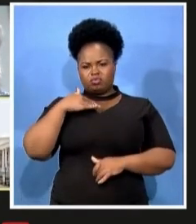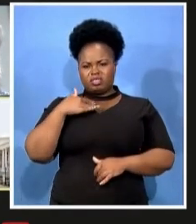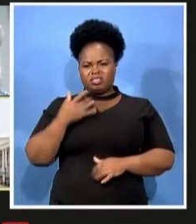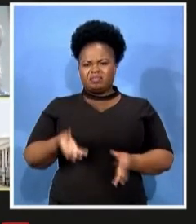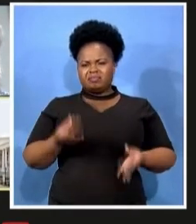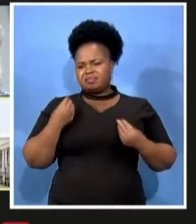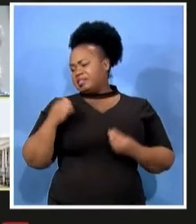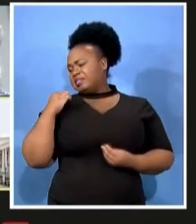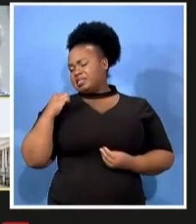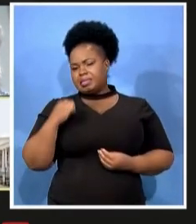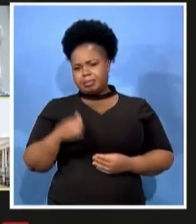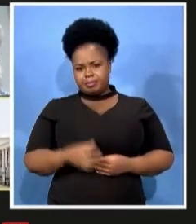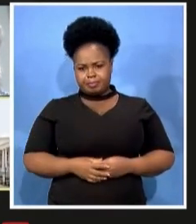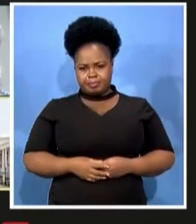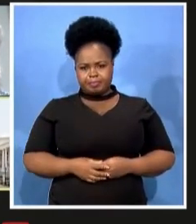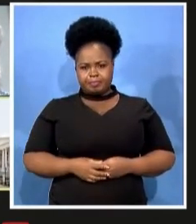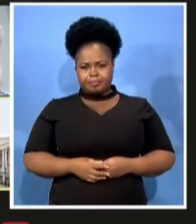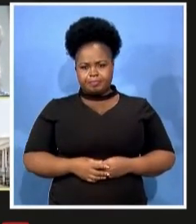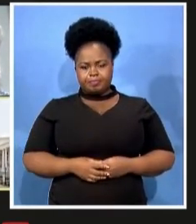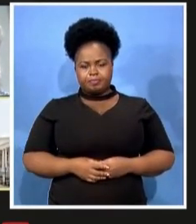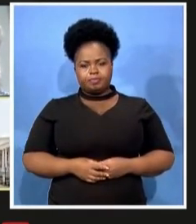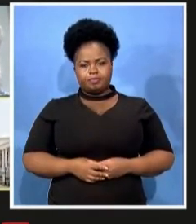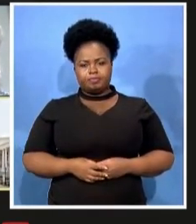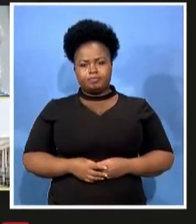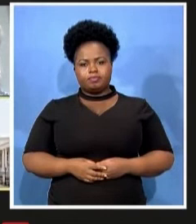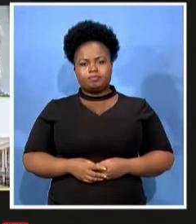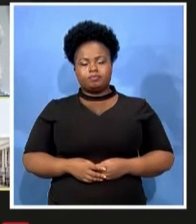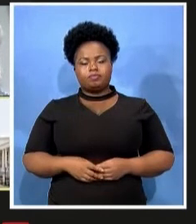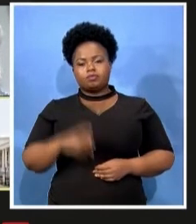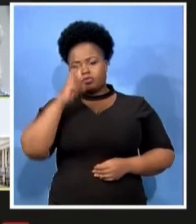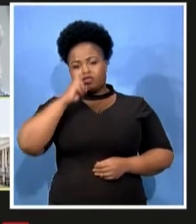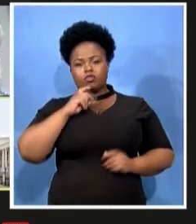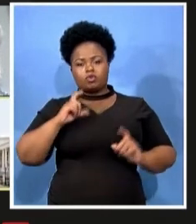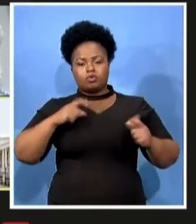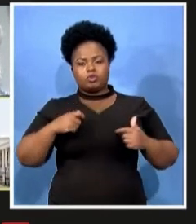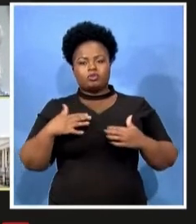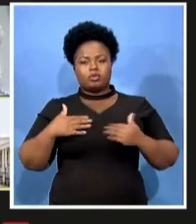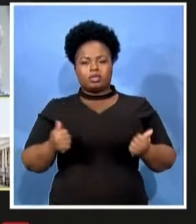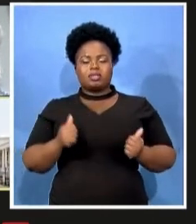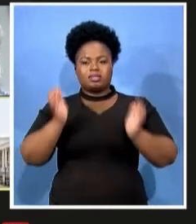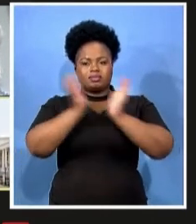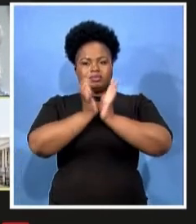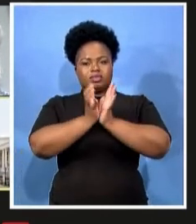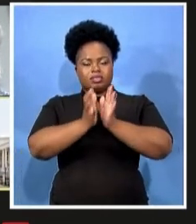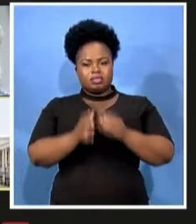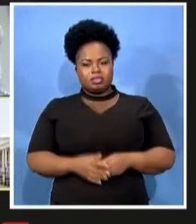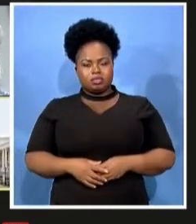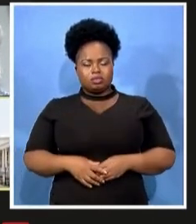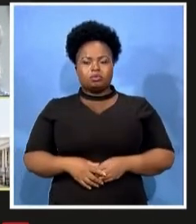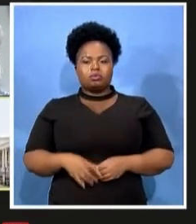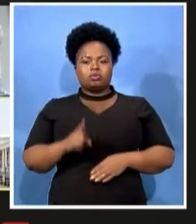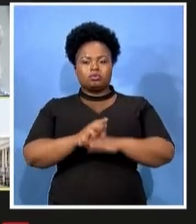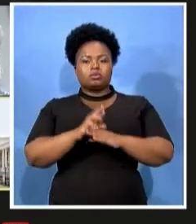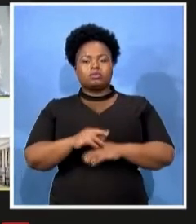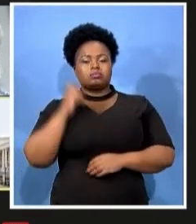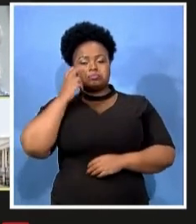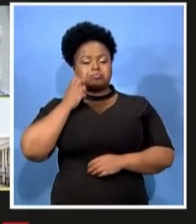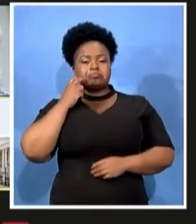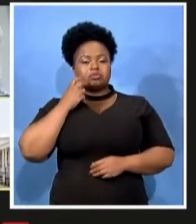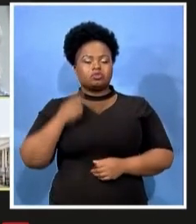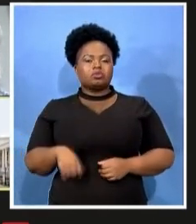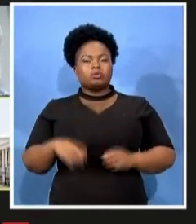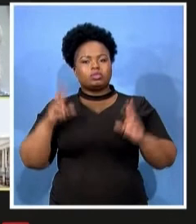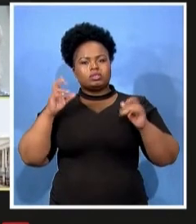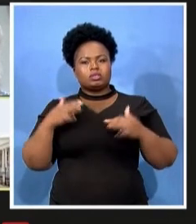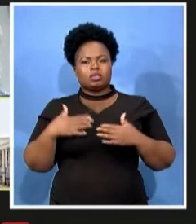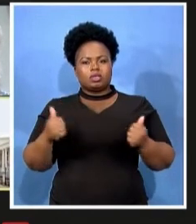Portfolio Committee on Health meeting, briefing with the Minister of Health, Dr. Zweli Mkhize, on the status of healthcare service in relation to the